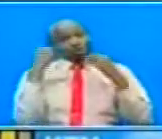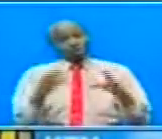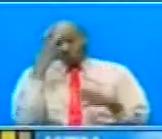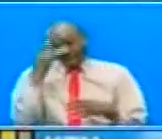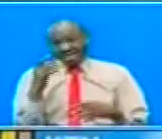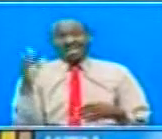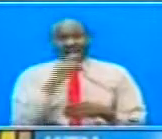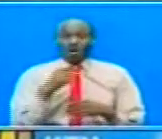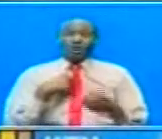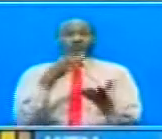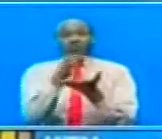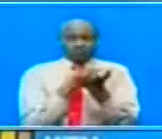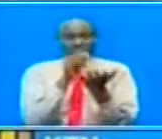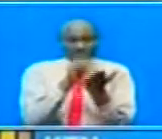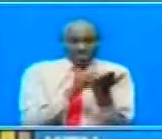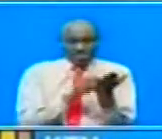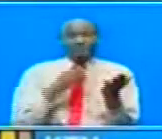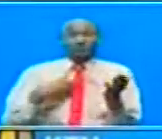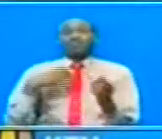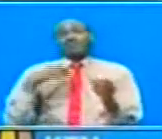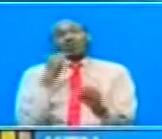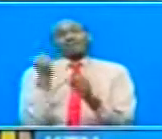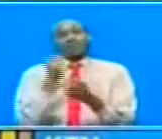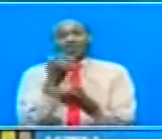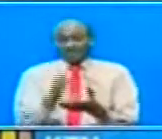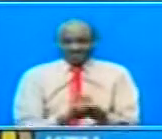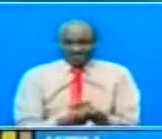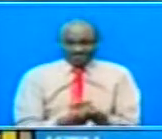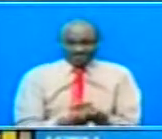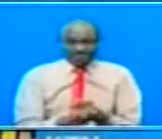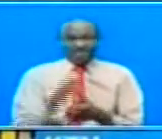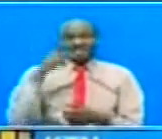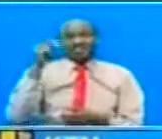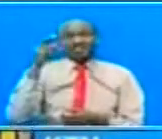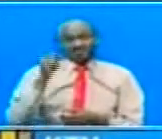lack of proper accountability from their employees. Ian Wafula, KTN.